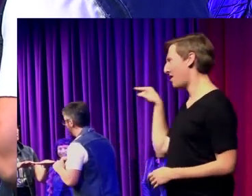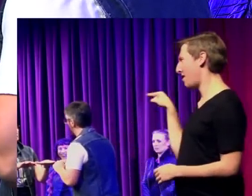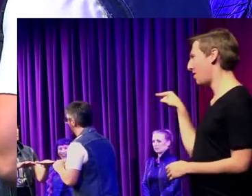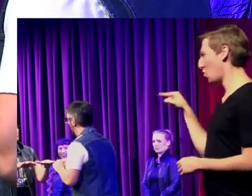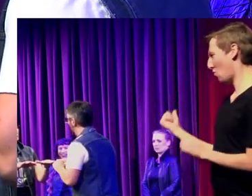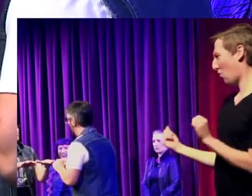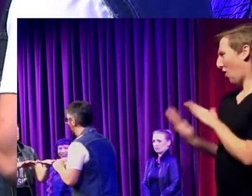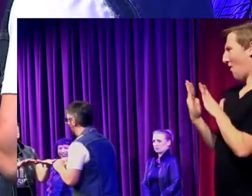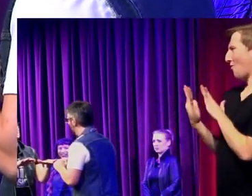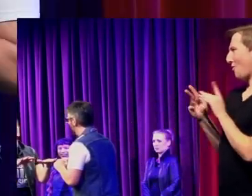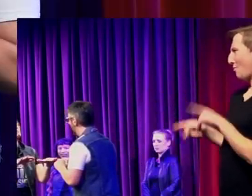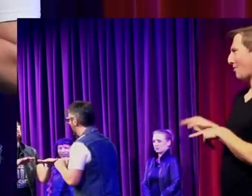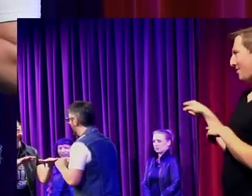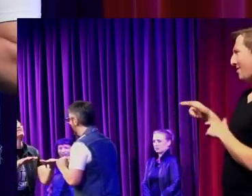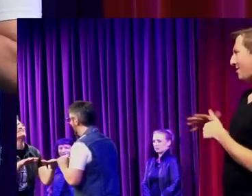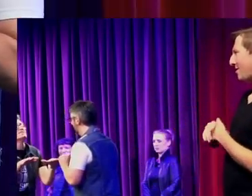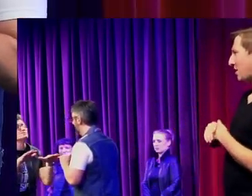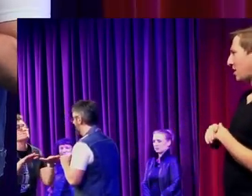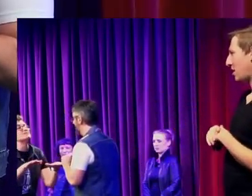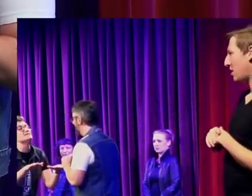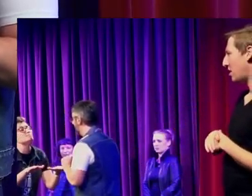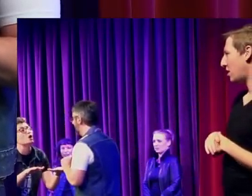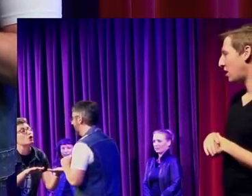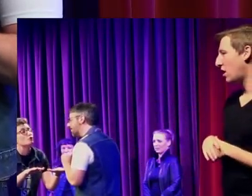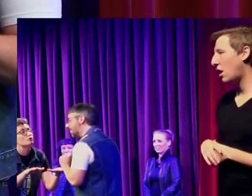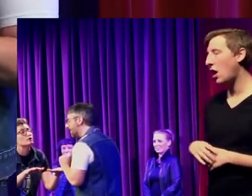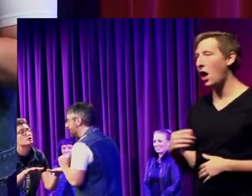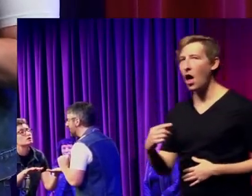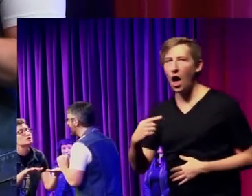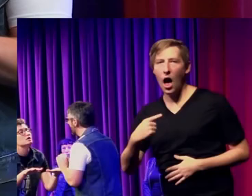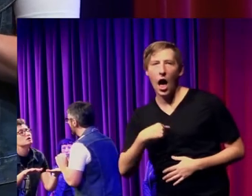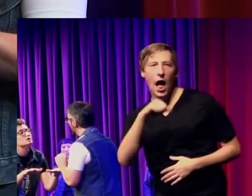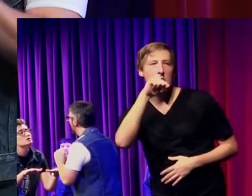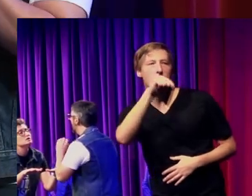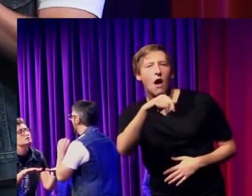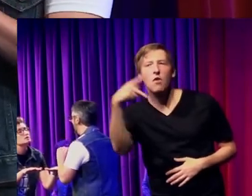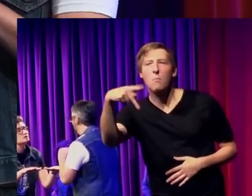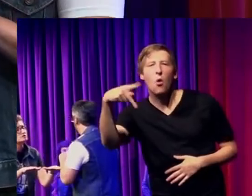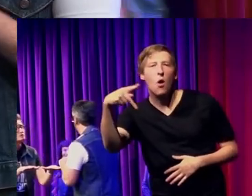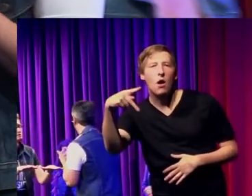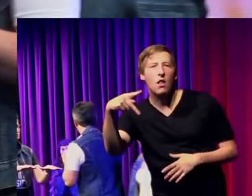that comes. God, I love Portland except for the people.